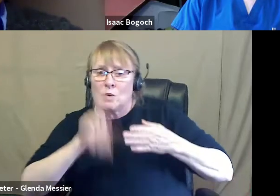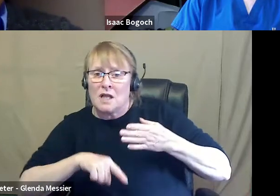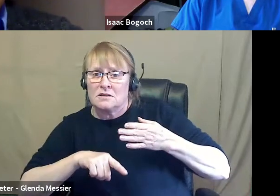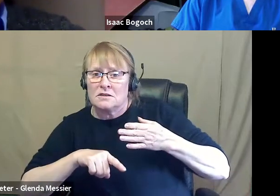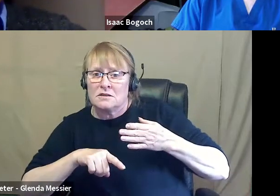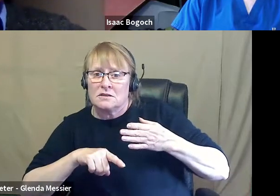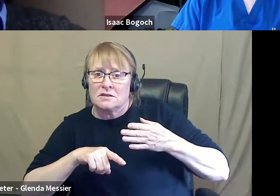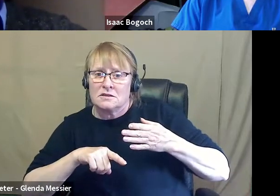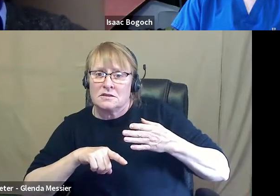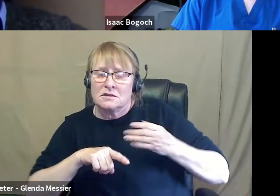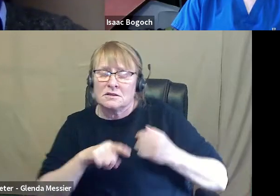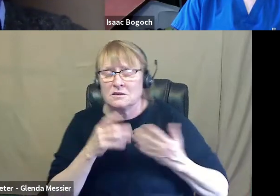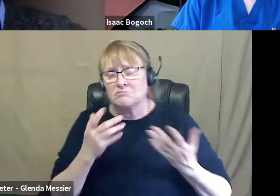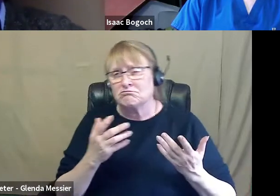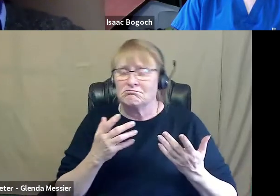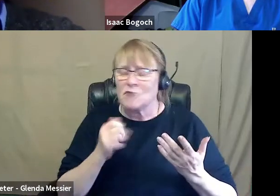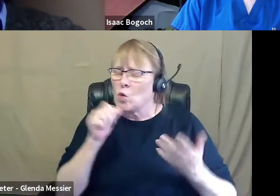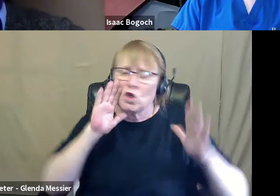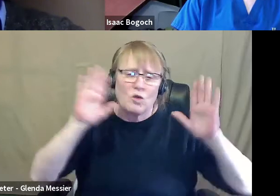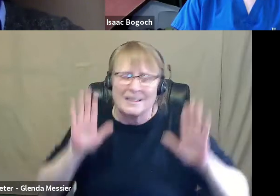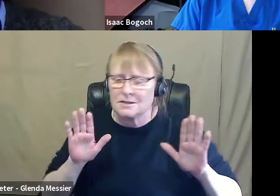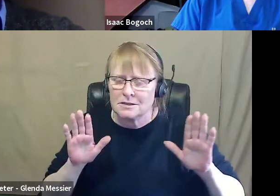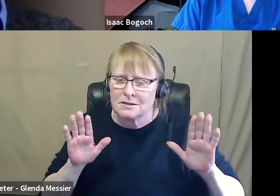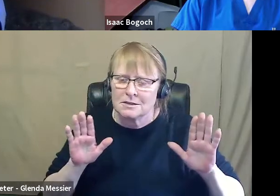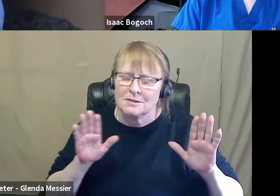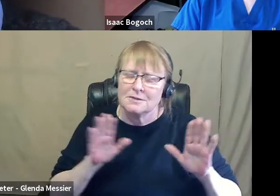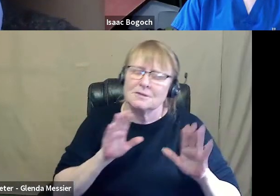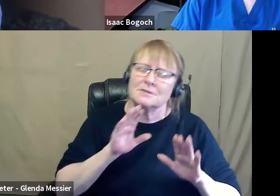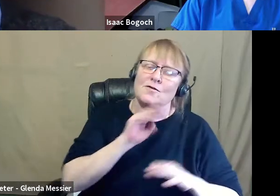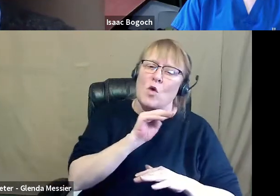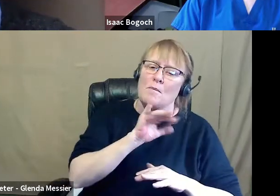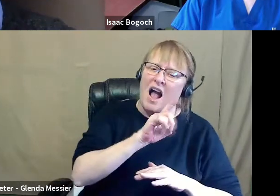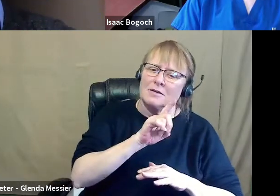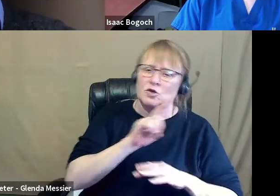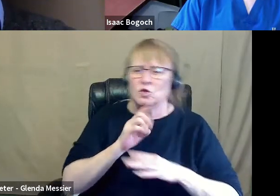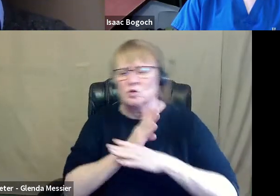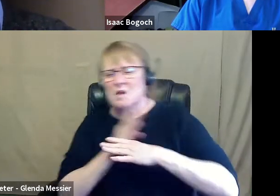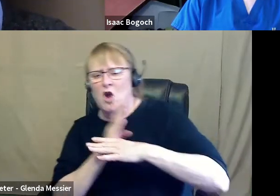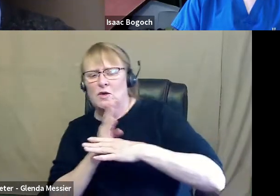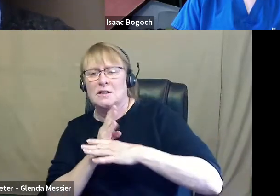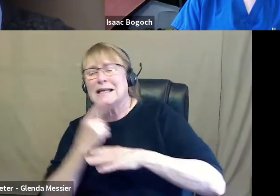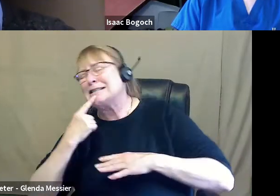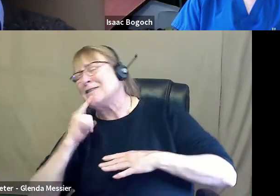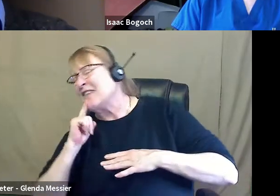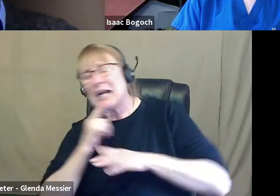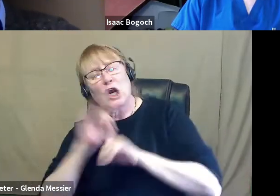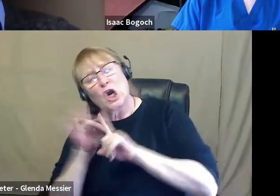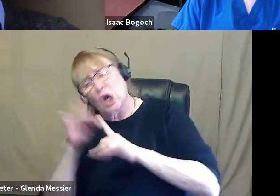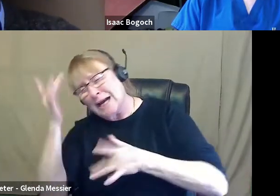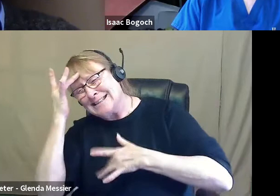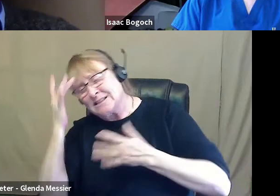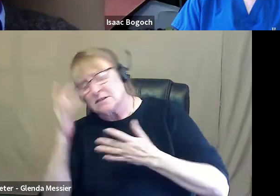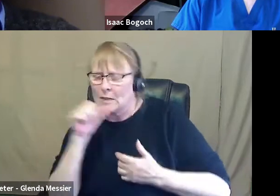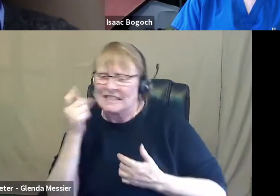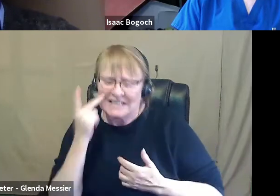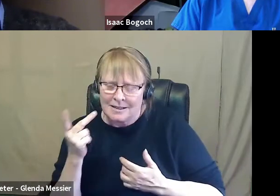of mild to moderate cases. They didn't see a lot of severe cases in that study, which is somewhat reassuring, although it was a very